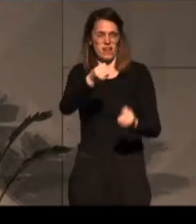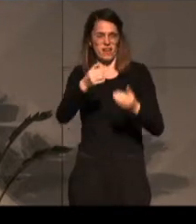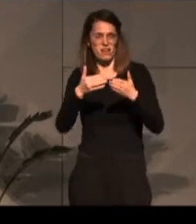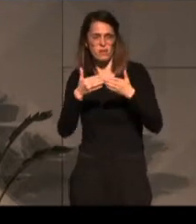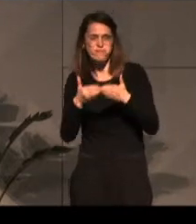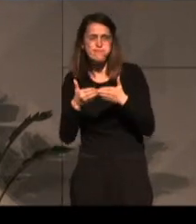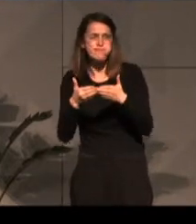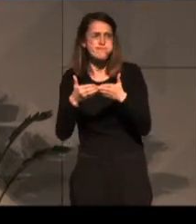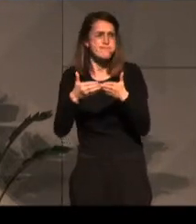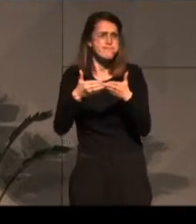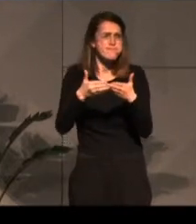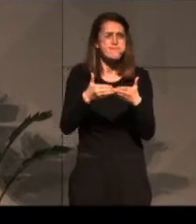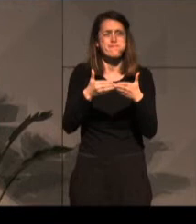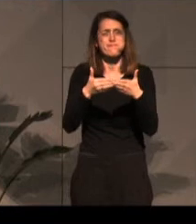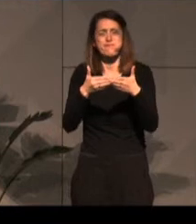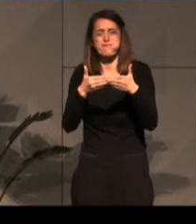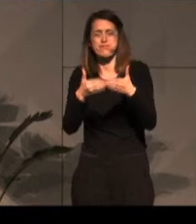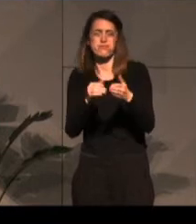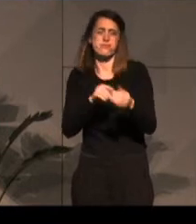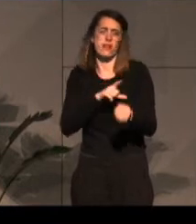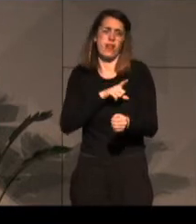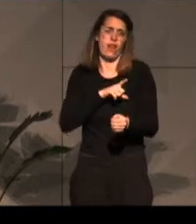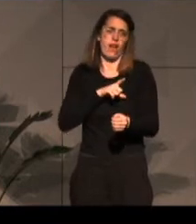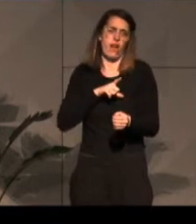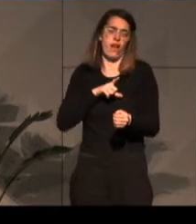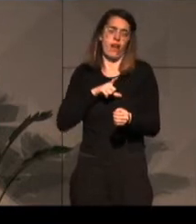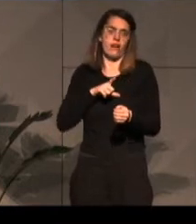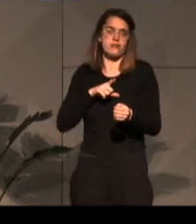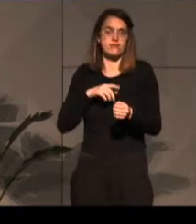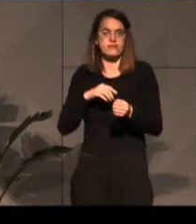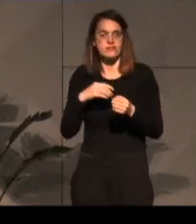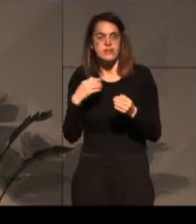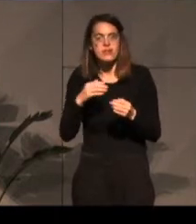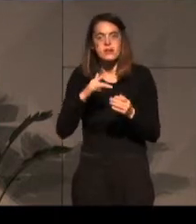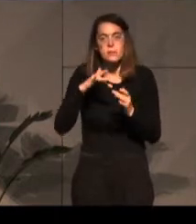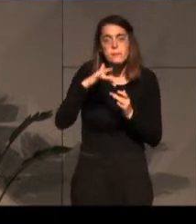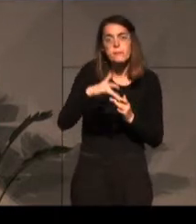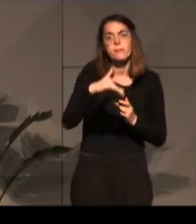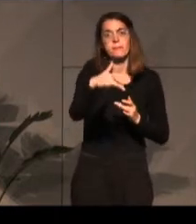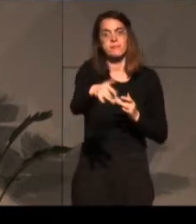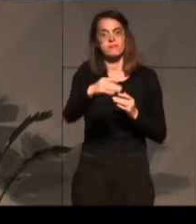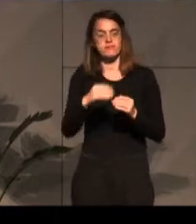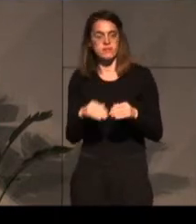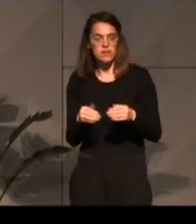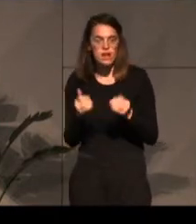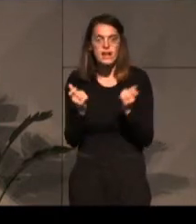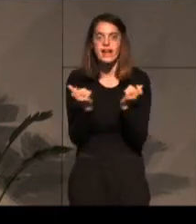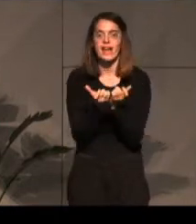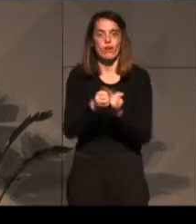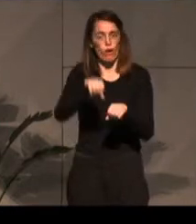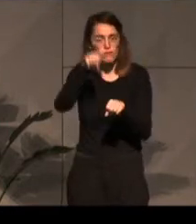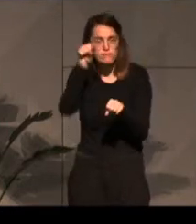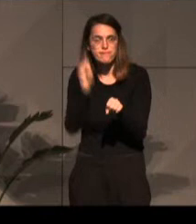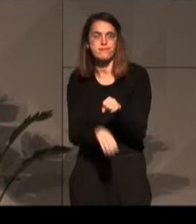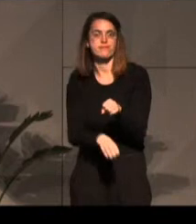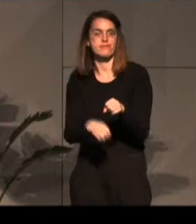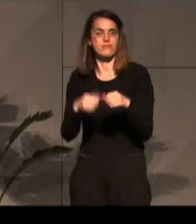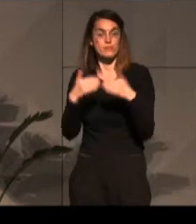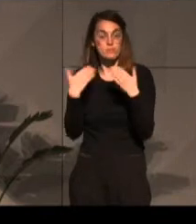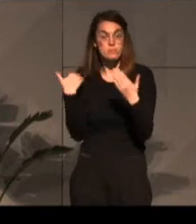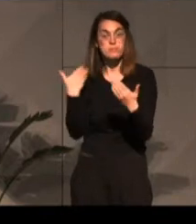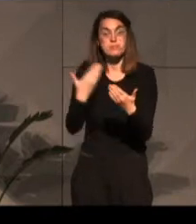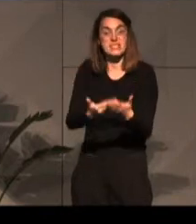ice conditions. In the meantime, this is a record that broke. Never before a